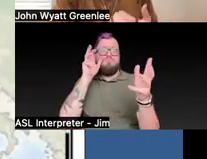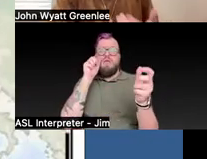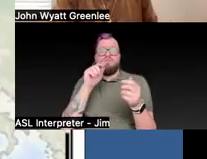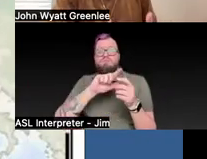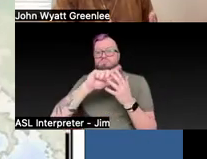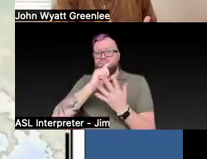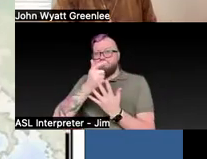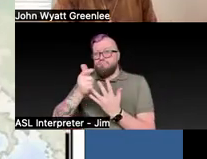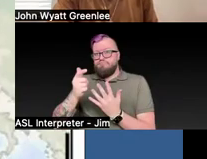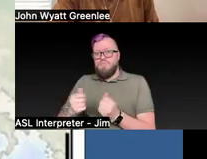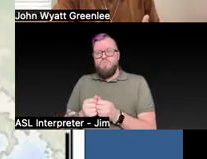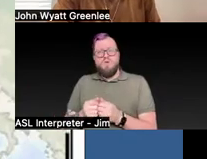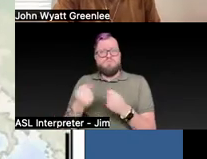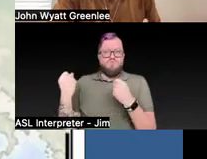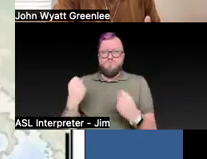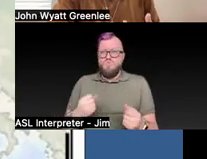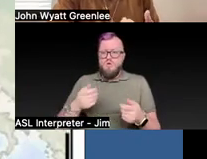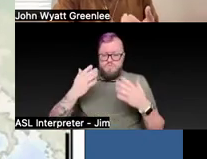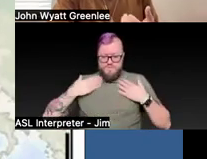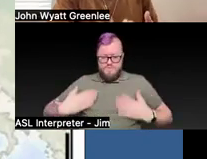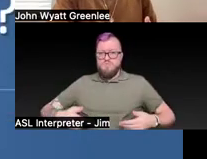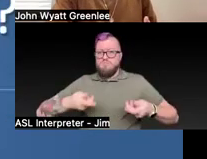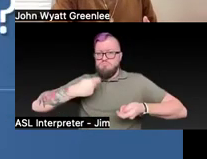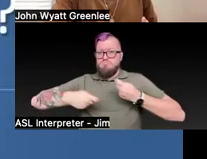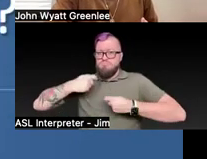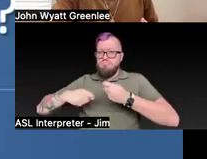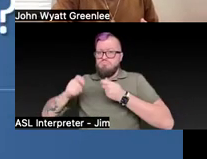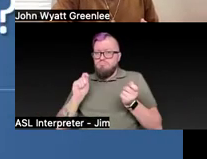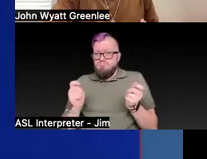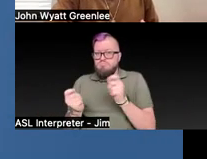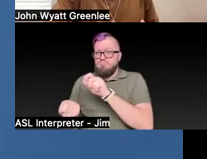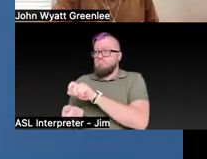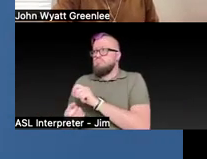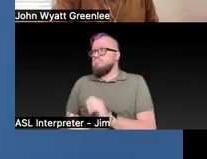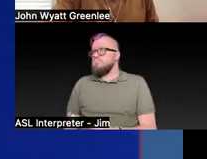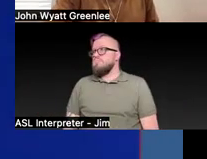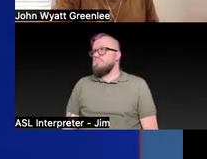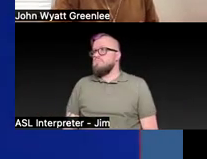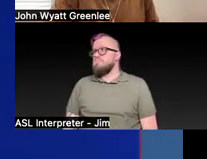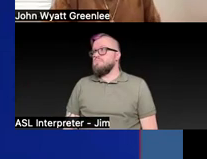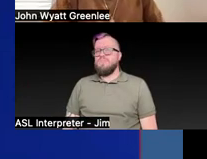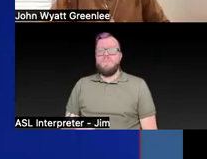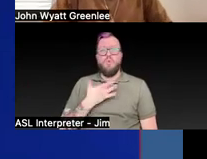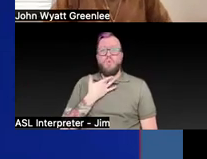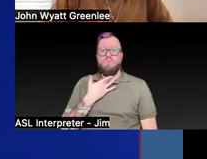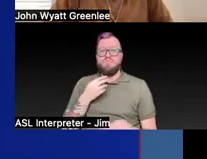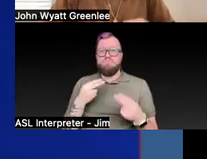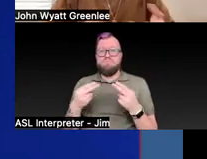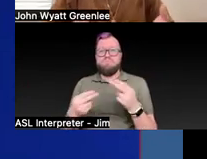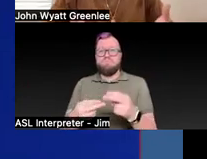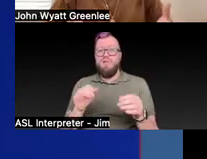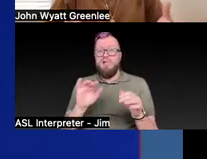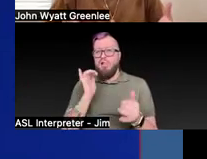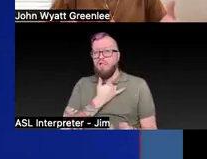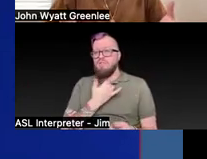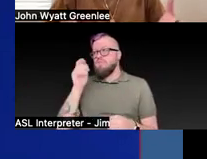really striking physical changes over the course of their lives. So um, oh, sorry, I got my slides out of order for a second. This